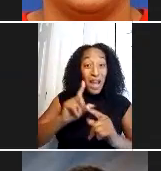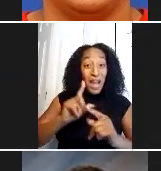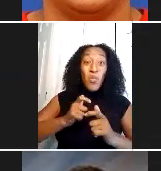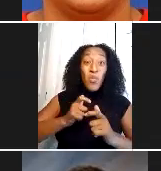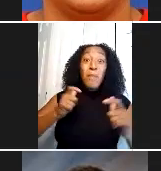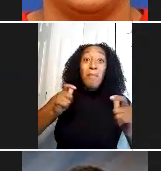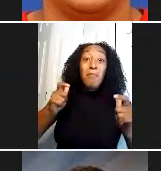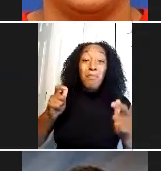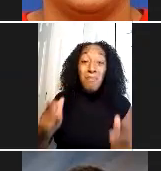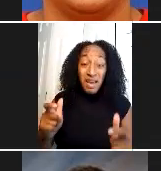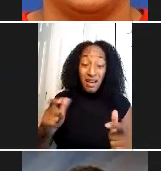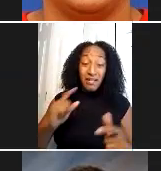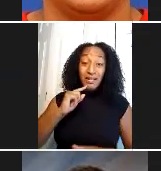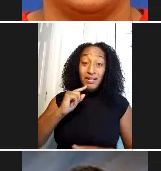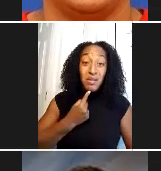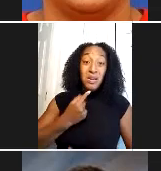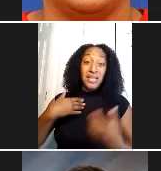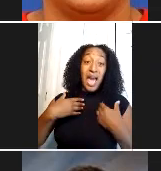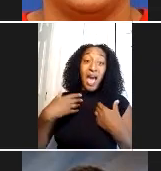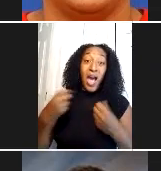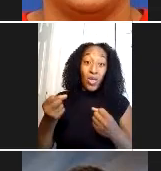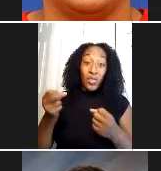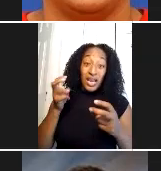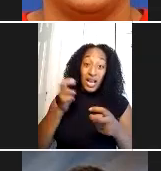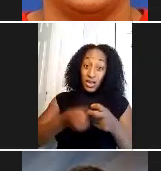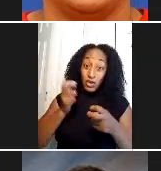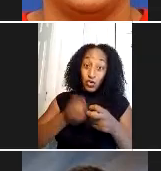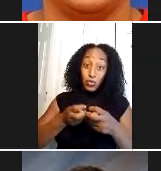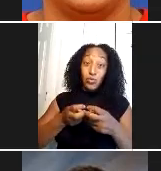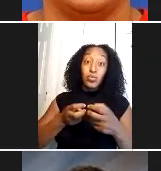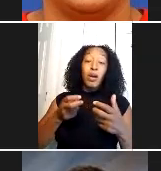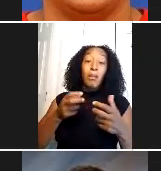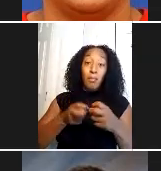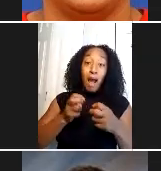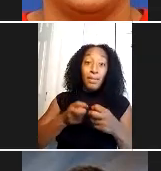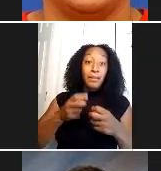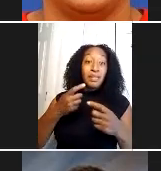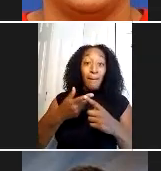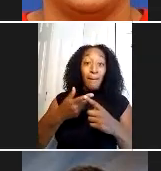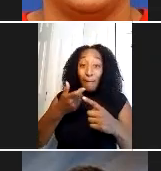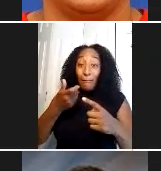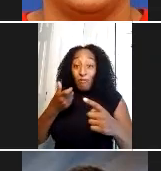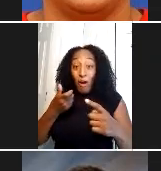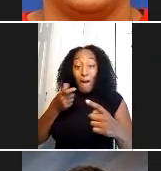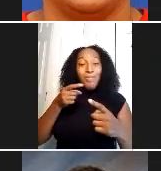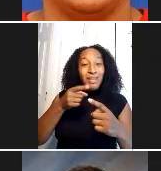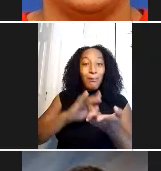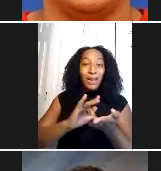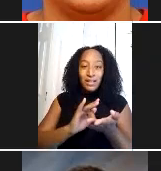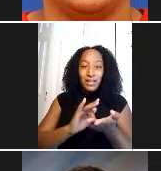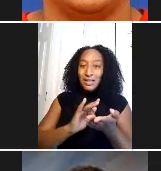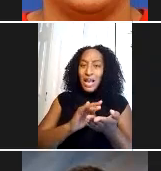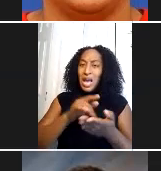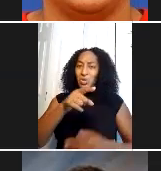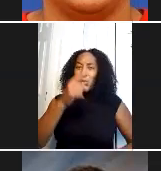so, you wonder, well, yeah, was that because they kind of overlooked some things that were actually happening